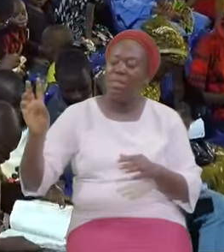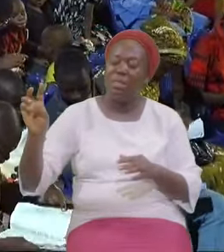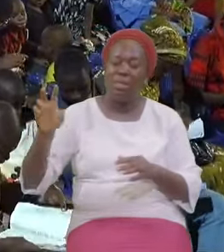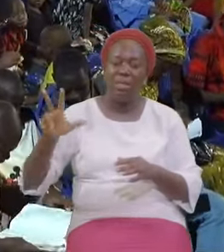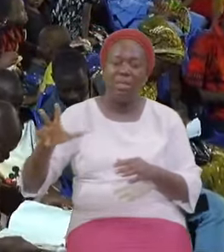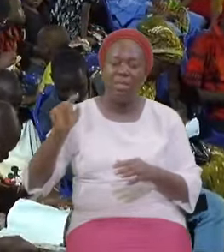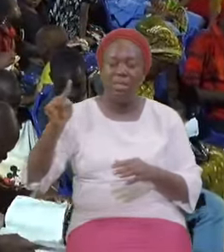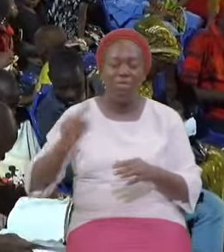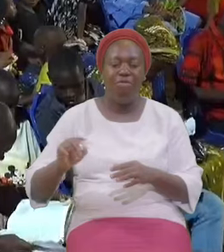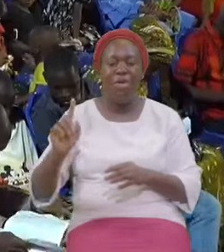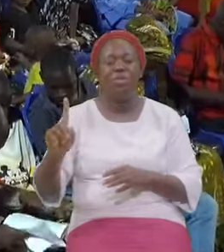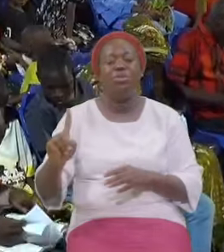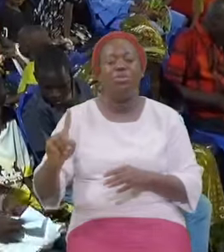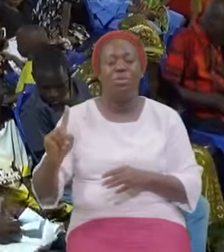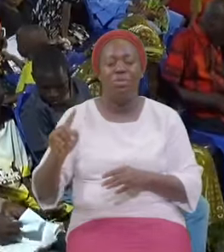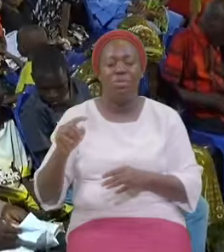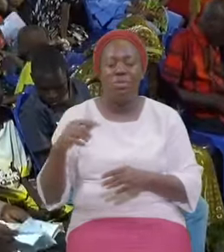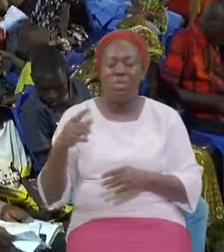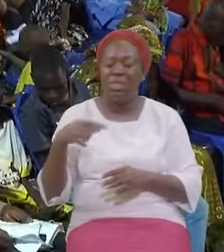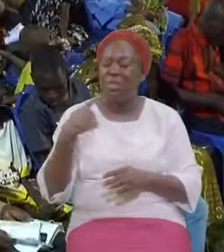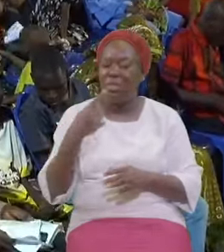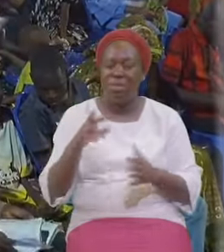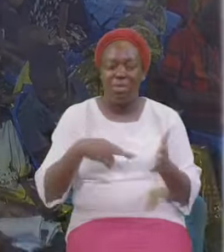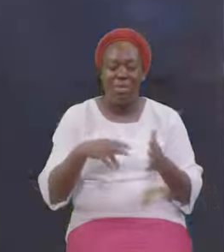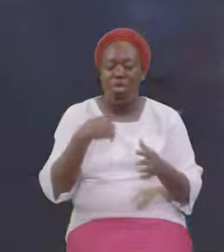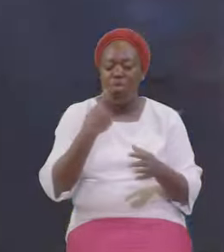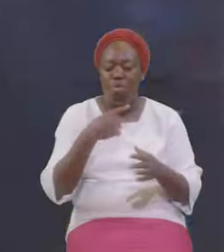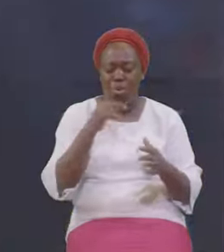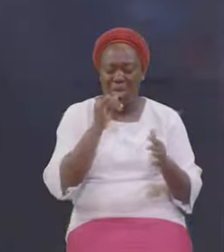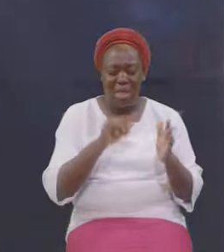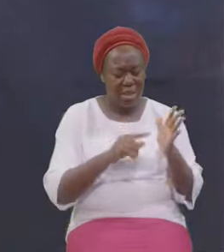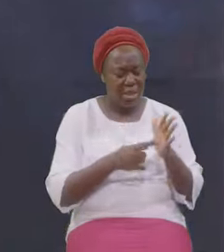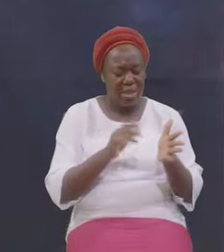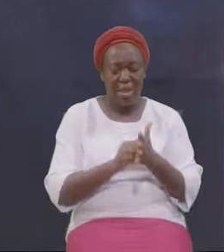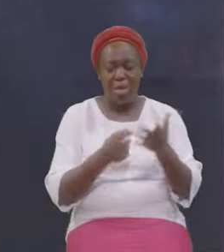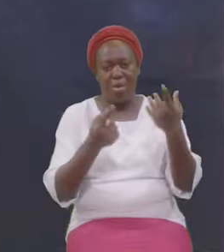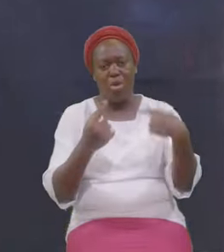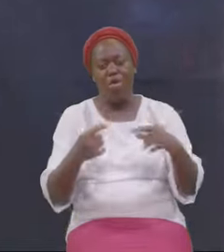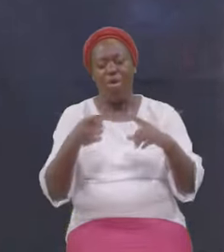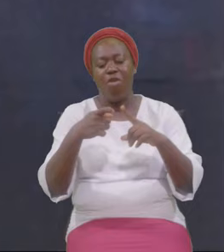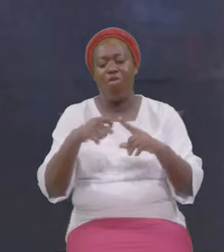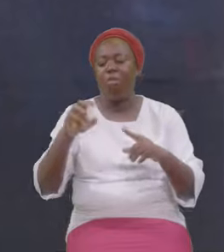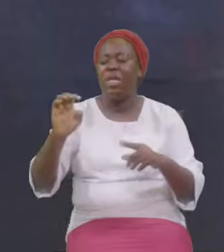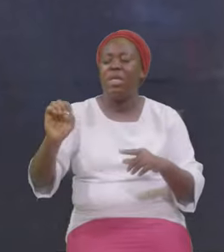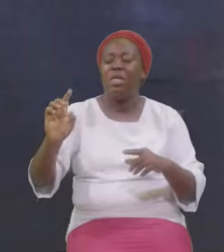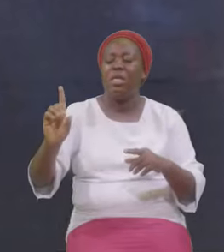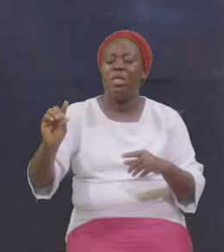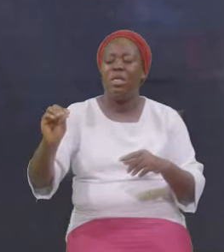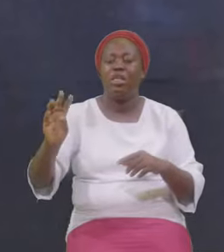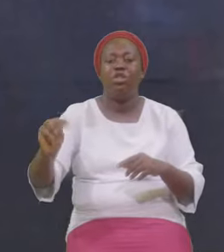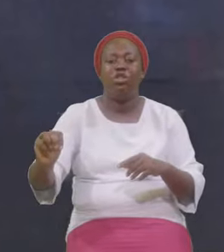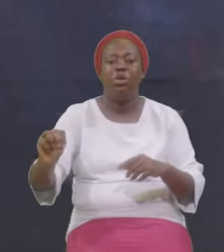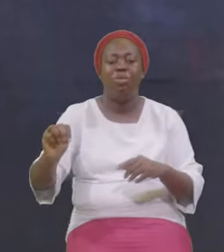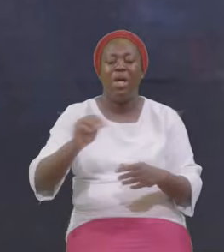It says, who is this that cometh from Edom? And he says,